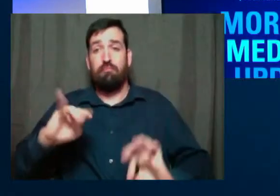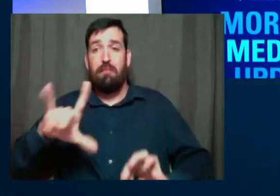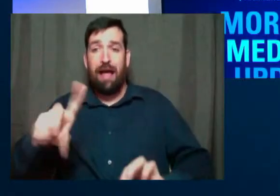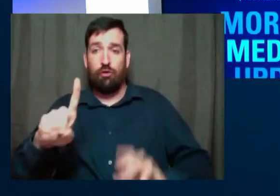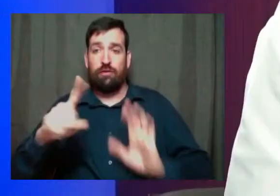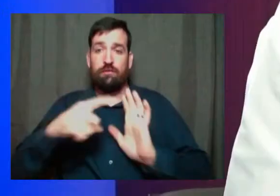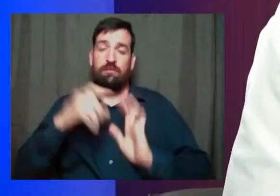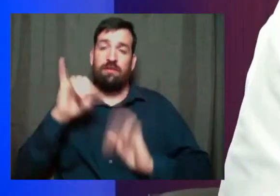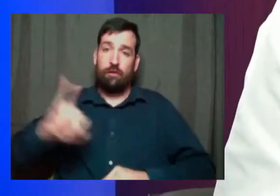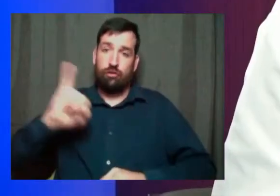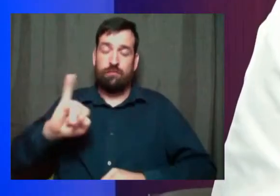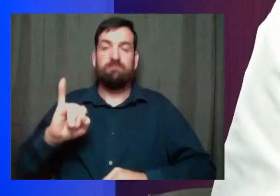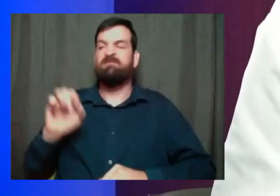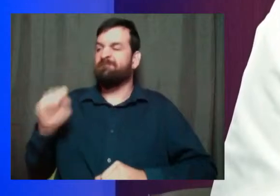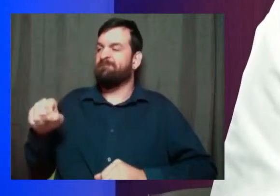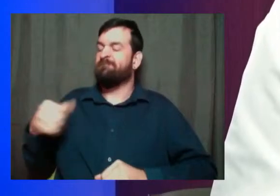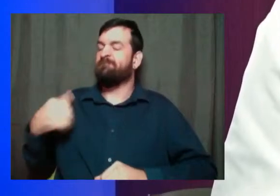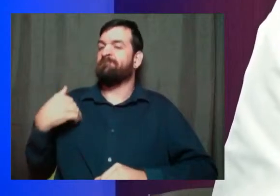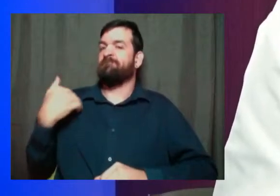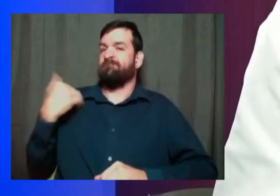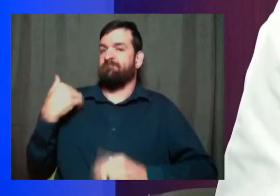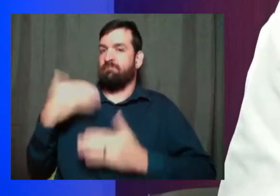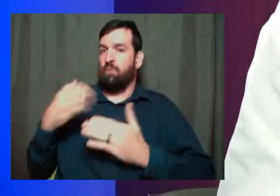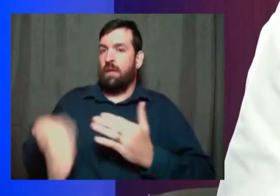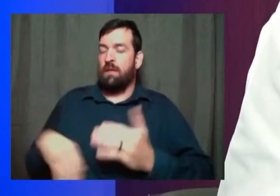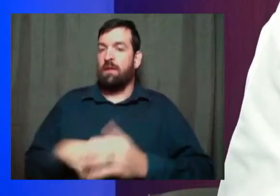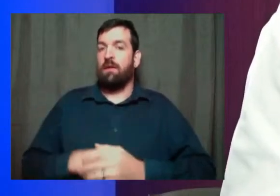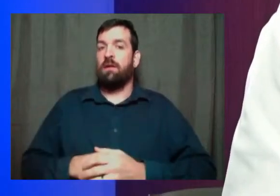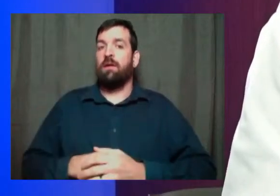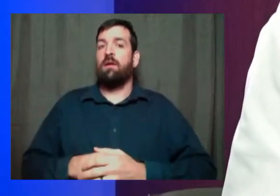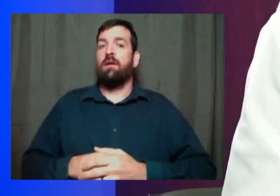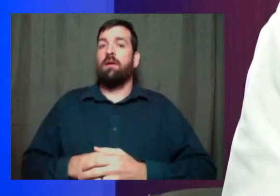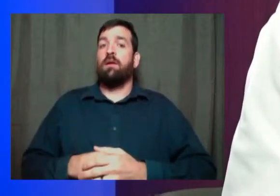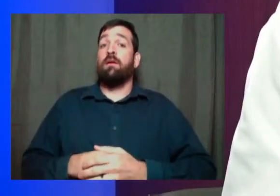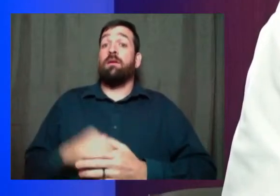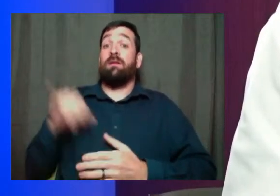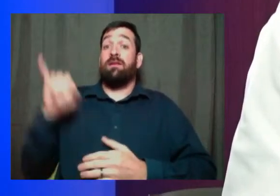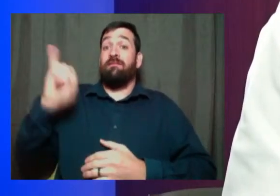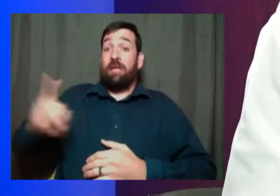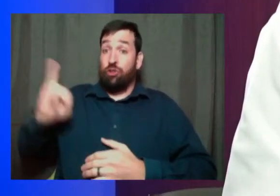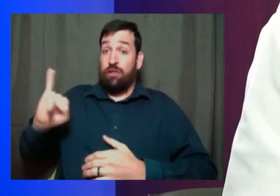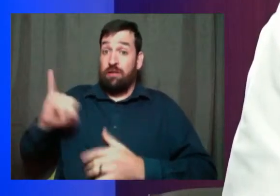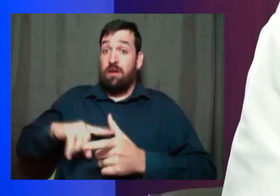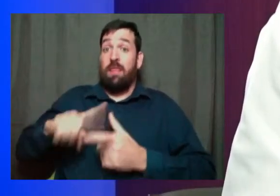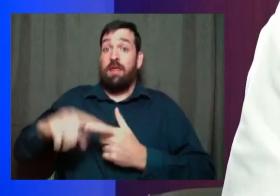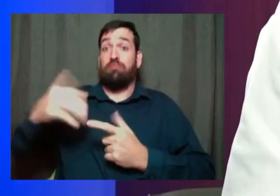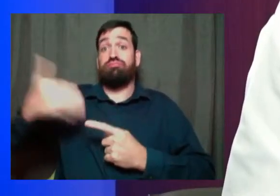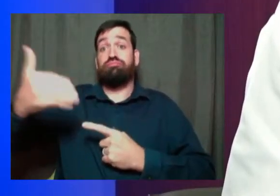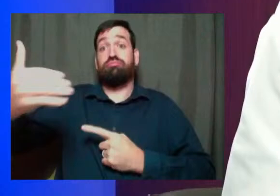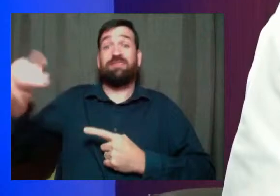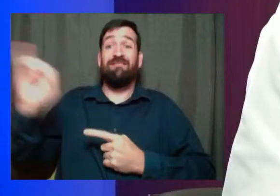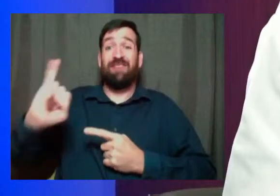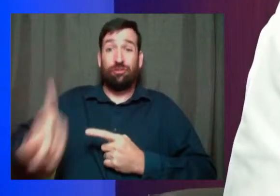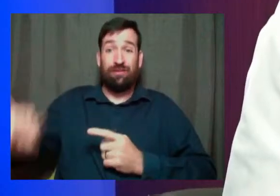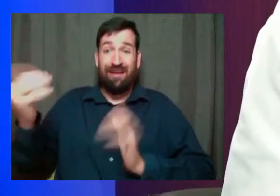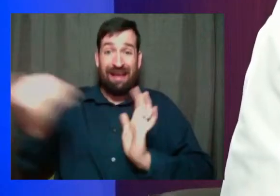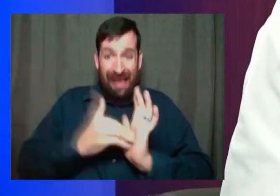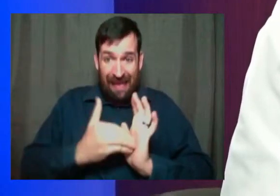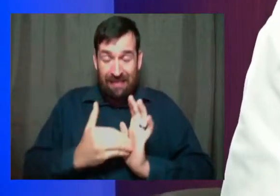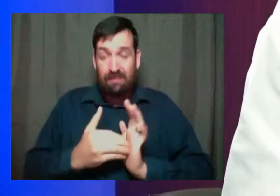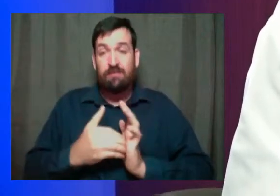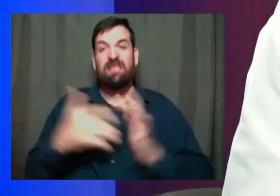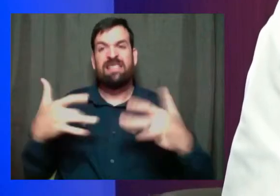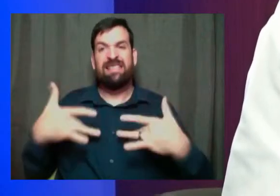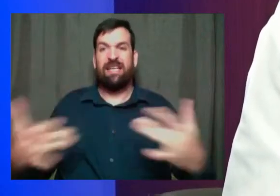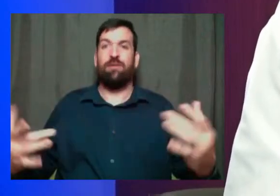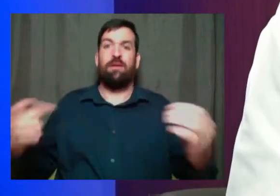England Journal this week, they talked about how subsequent infections after your first infection without a vaccination tend to be a little bit milder. But